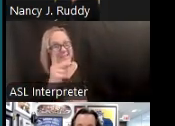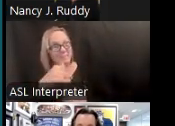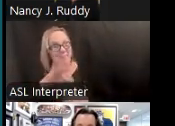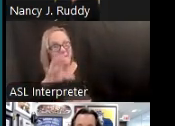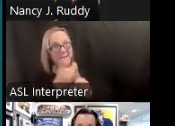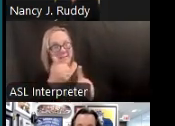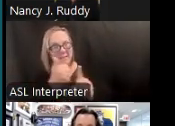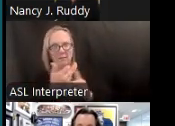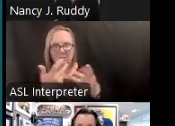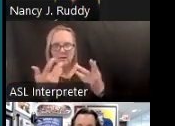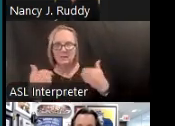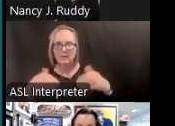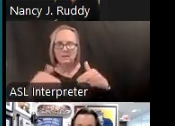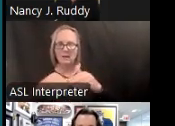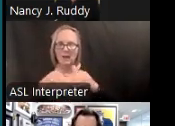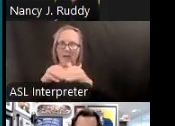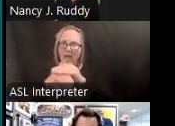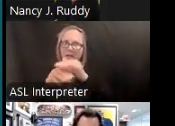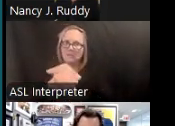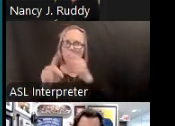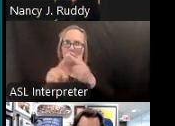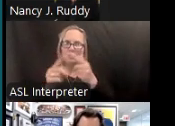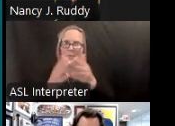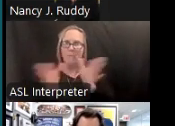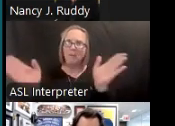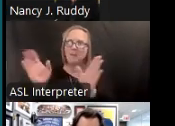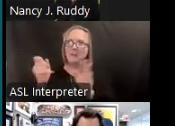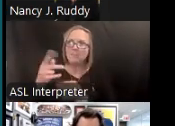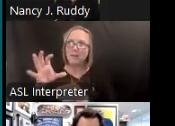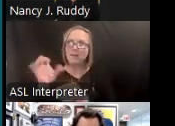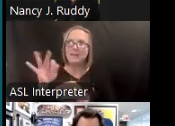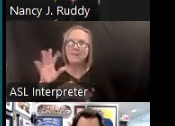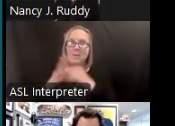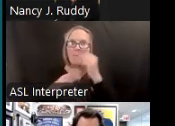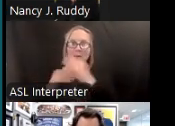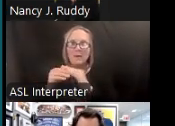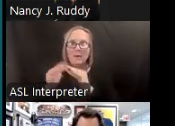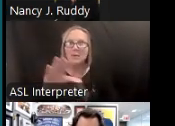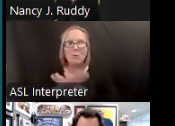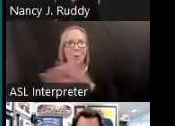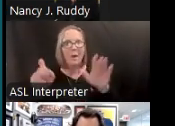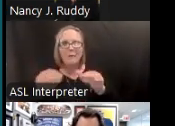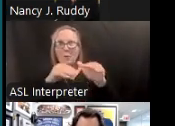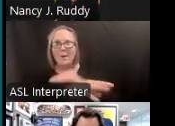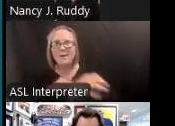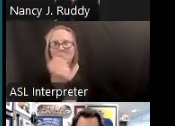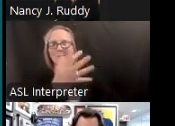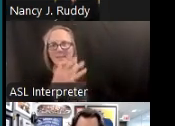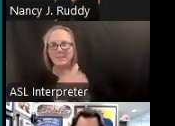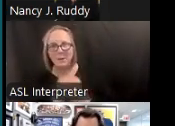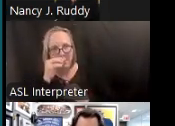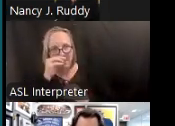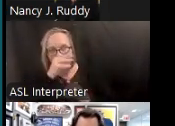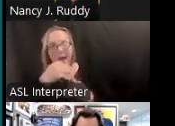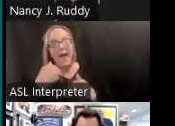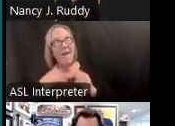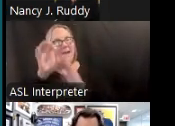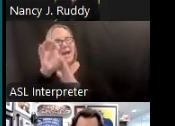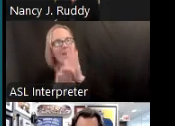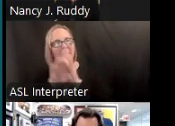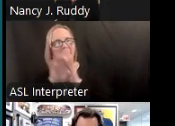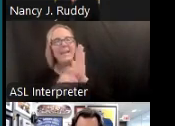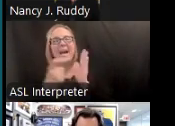provide access to public spaces within the building without entering the casino by a scenic glass elevator and a